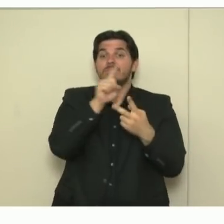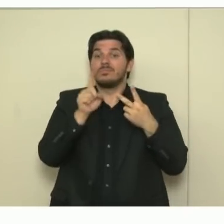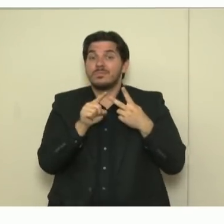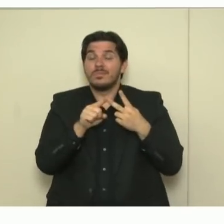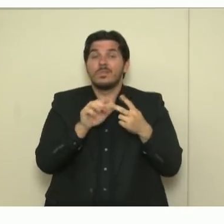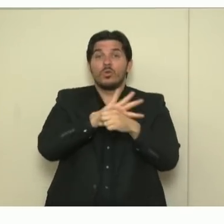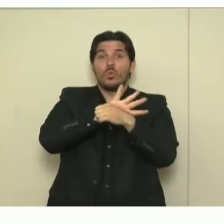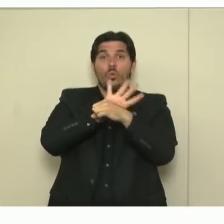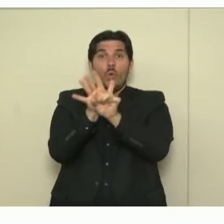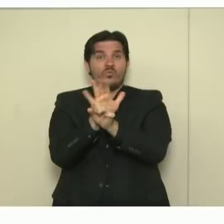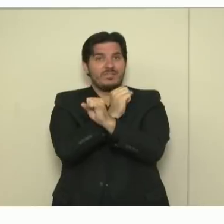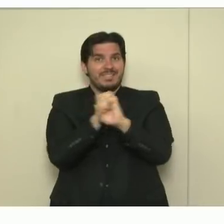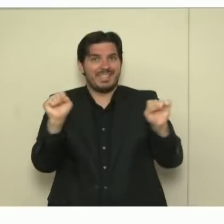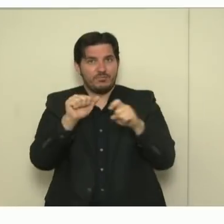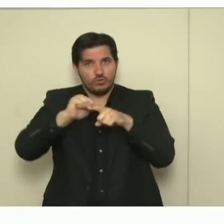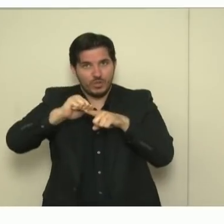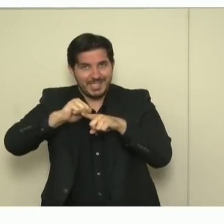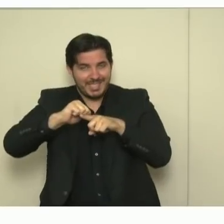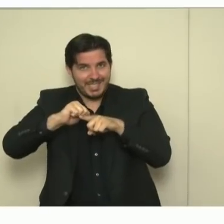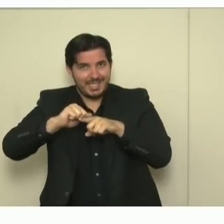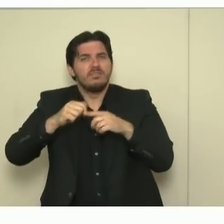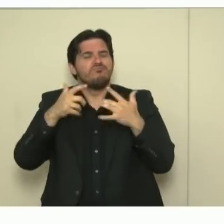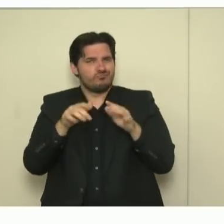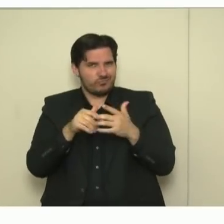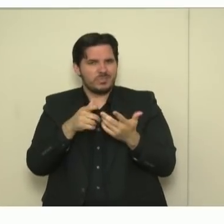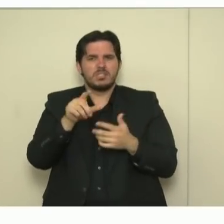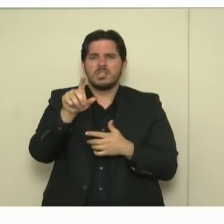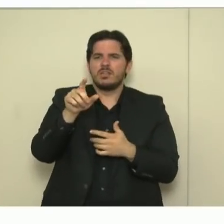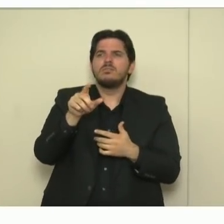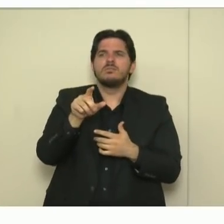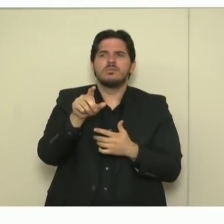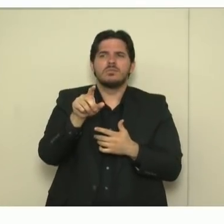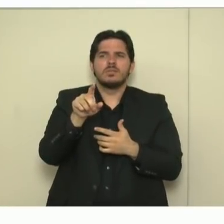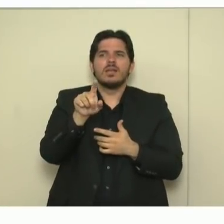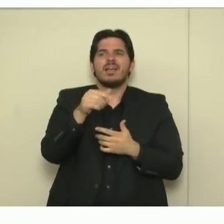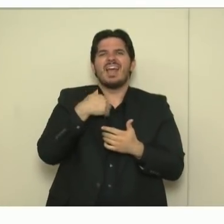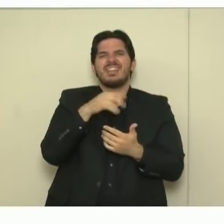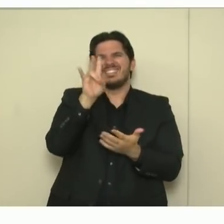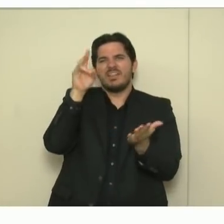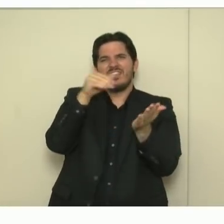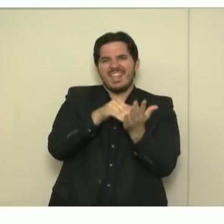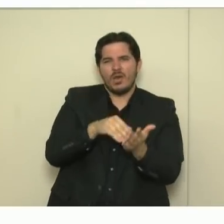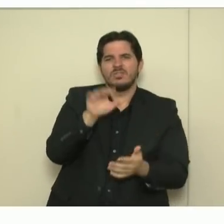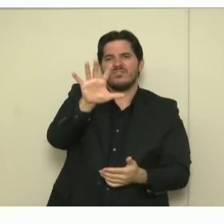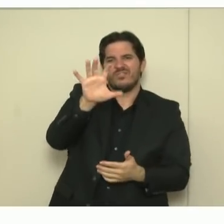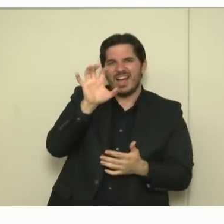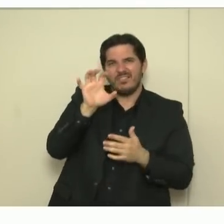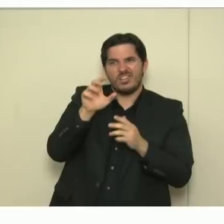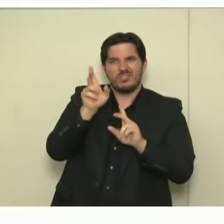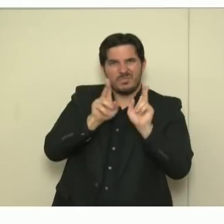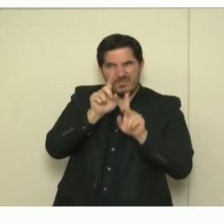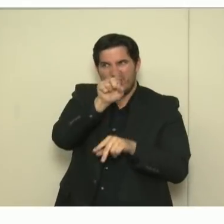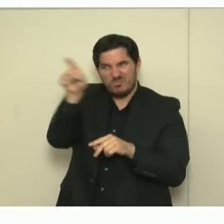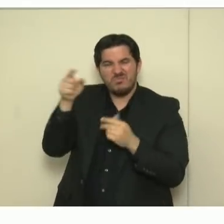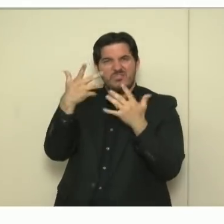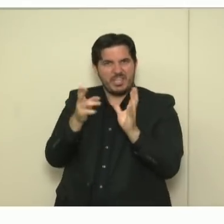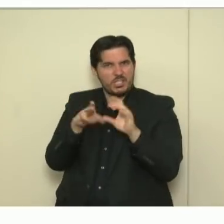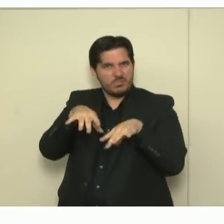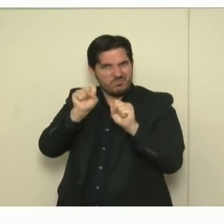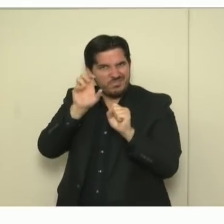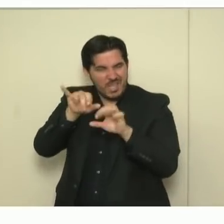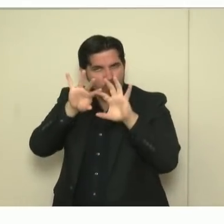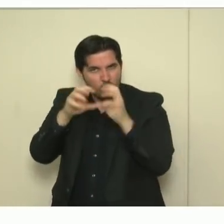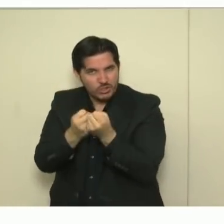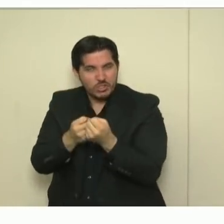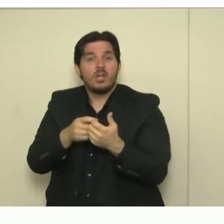had over 7,500 participants so far in our COVID safe practices training across the state and certification. And I encourage all